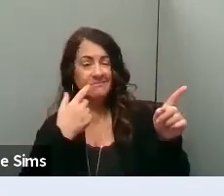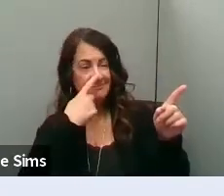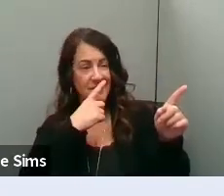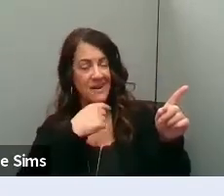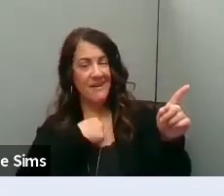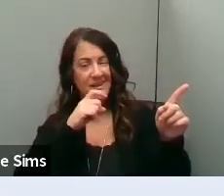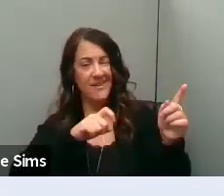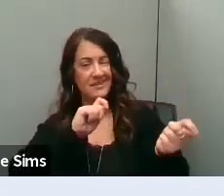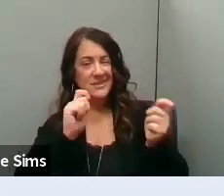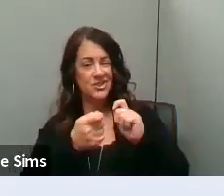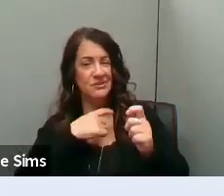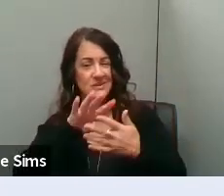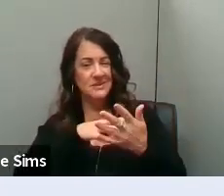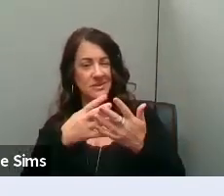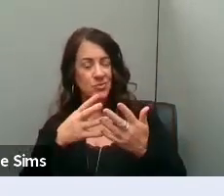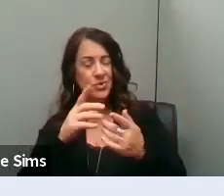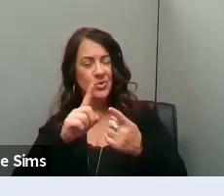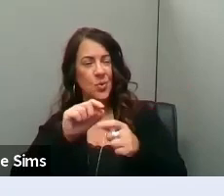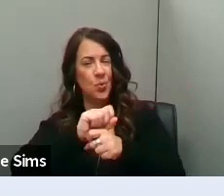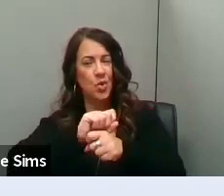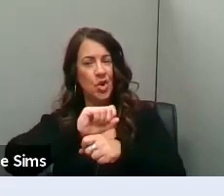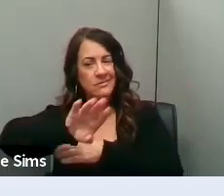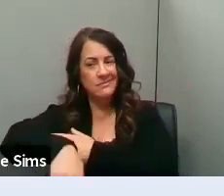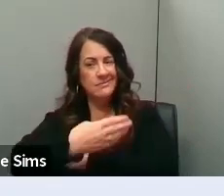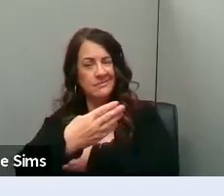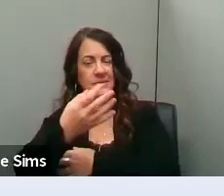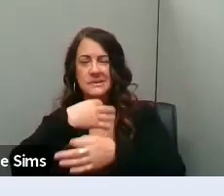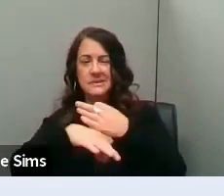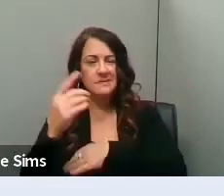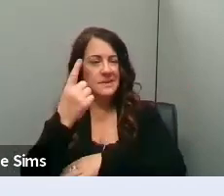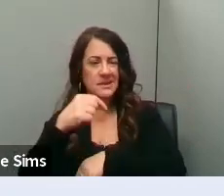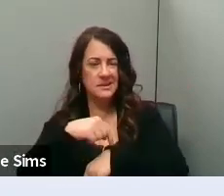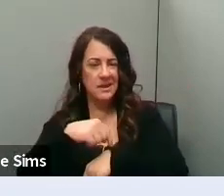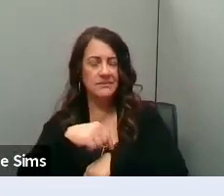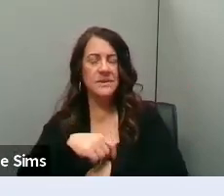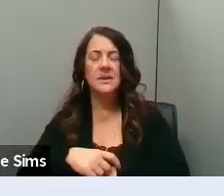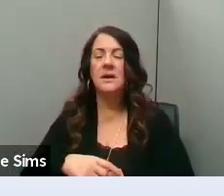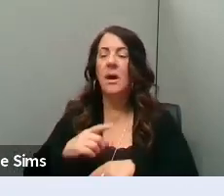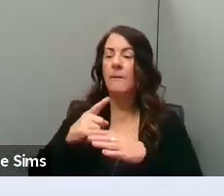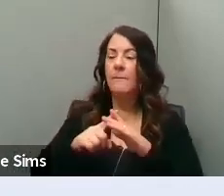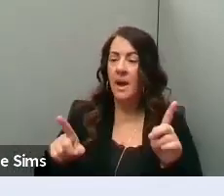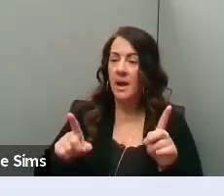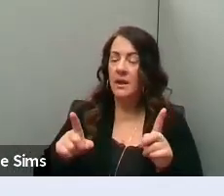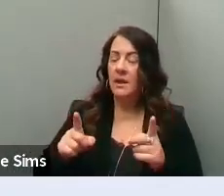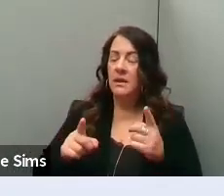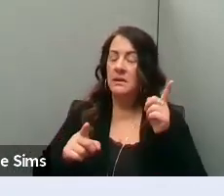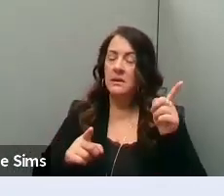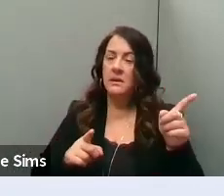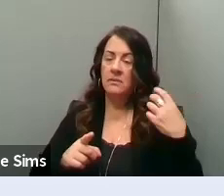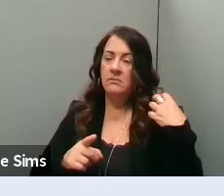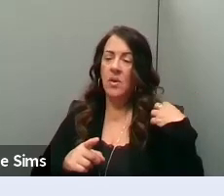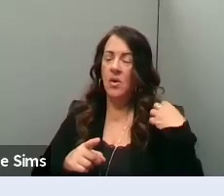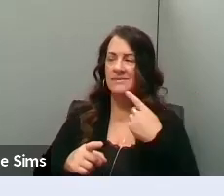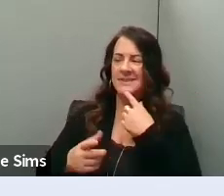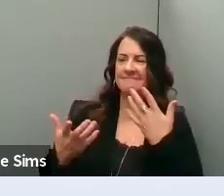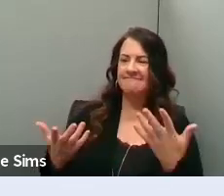have less exposure to the public. The question is, what if the employer did not need additional people